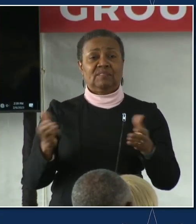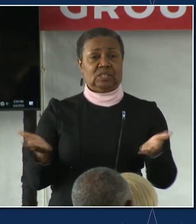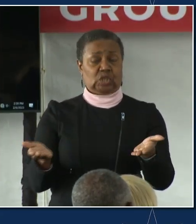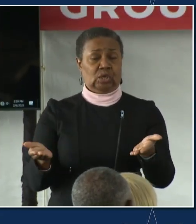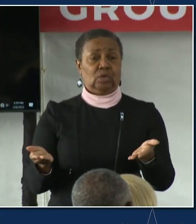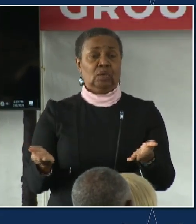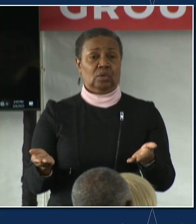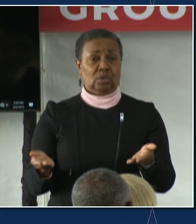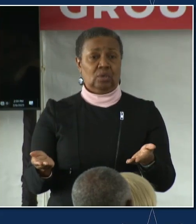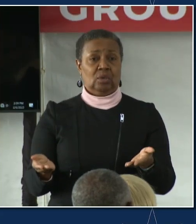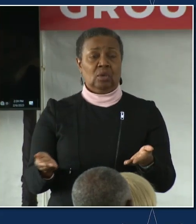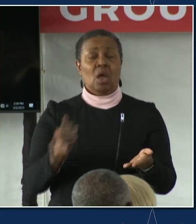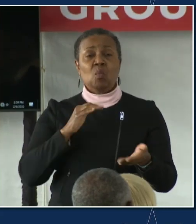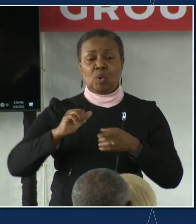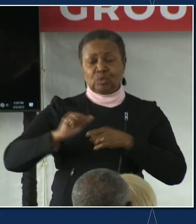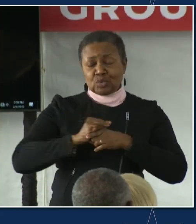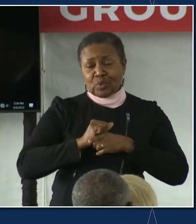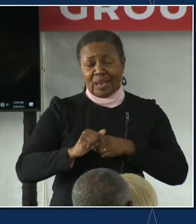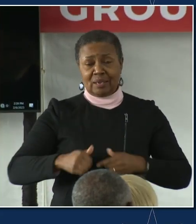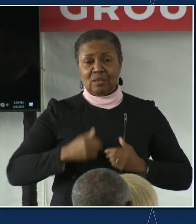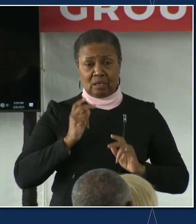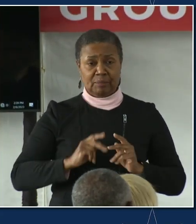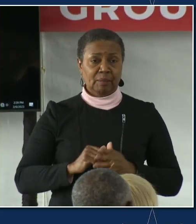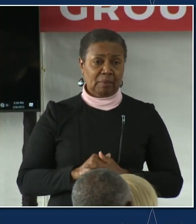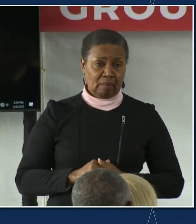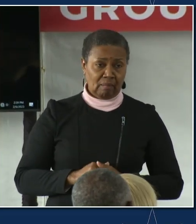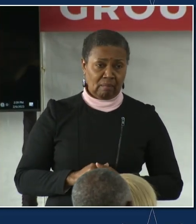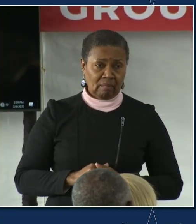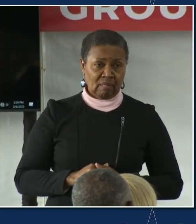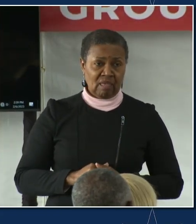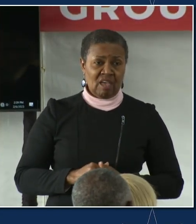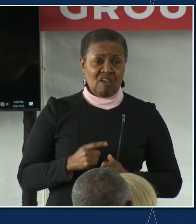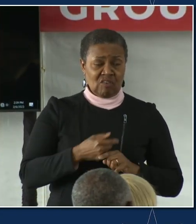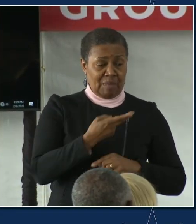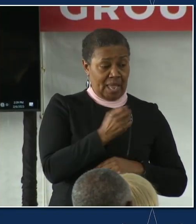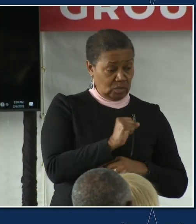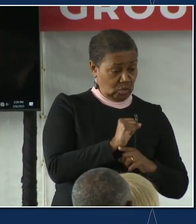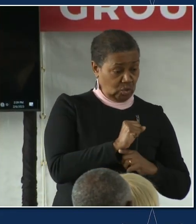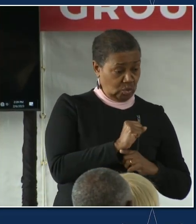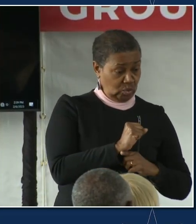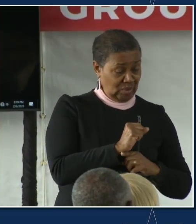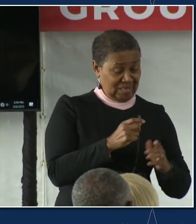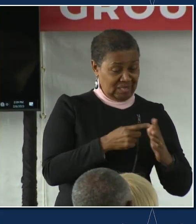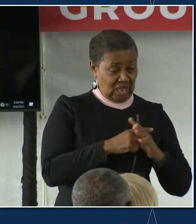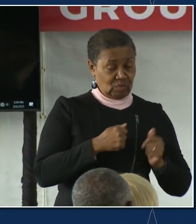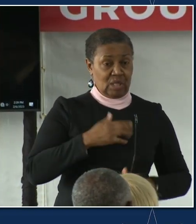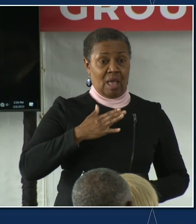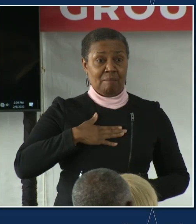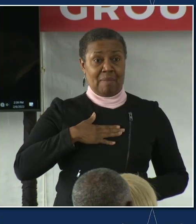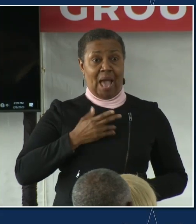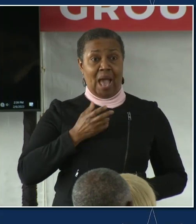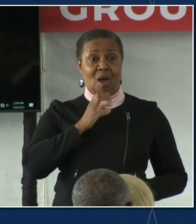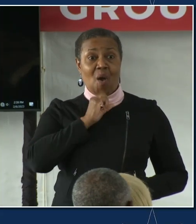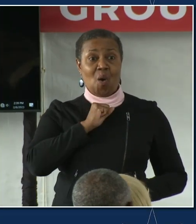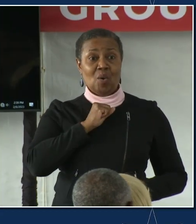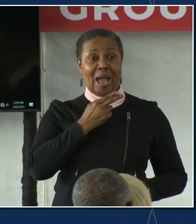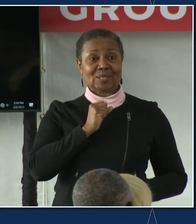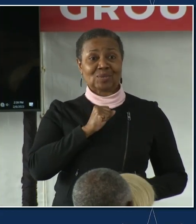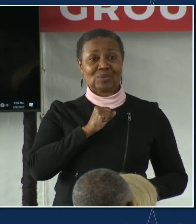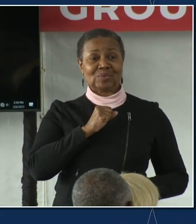here. And it's gonna train young people from the high schools here, starting with my old high school,